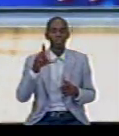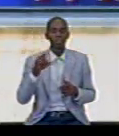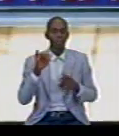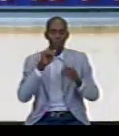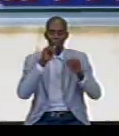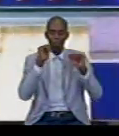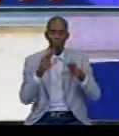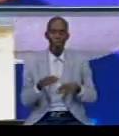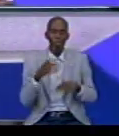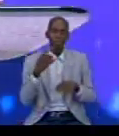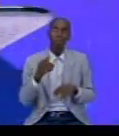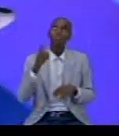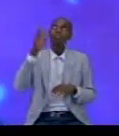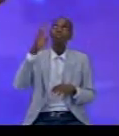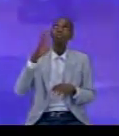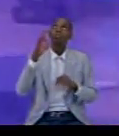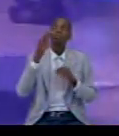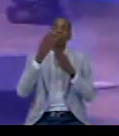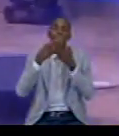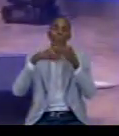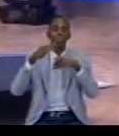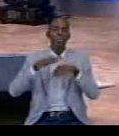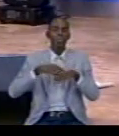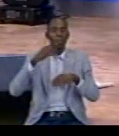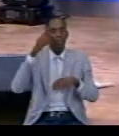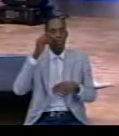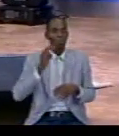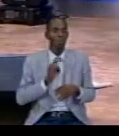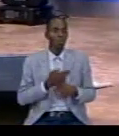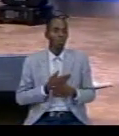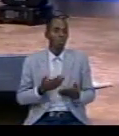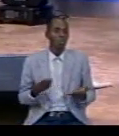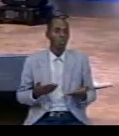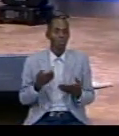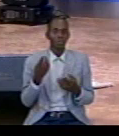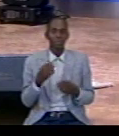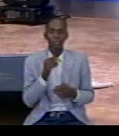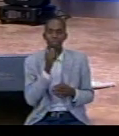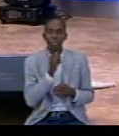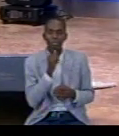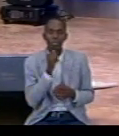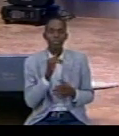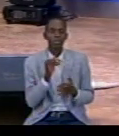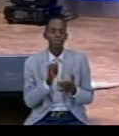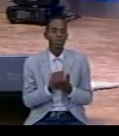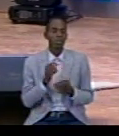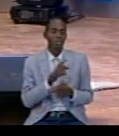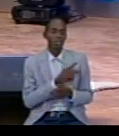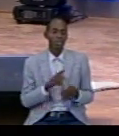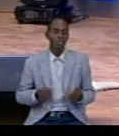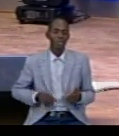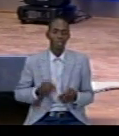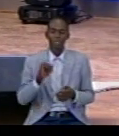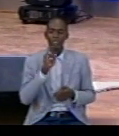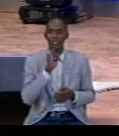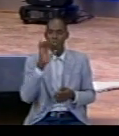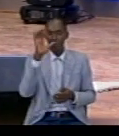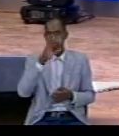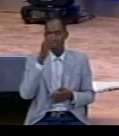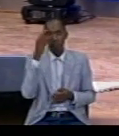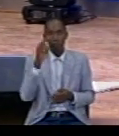of heaven. Now, for us, for the secret that the king is looking for, that